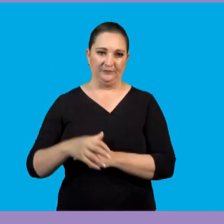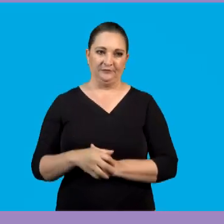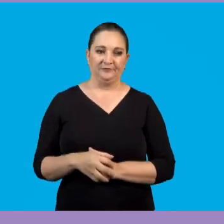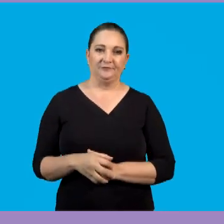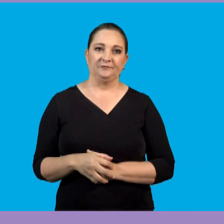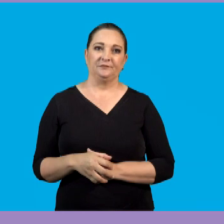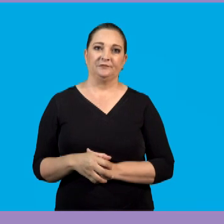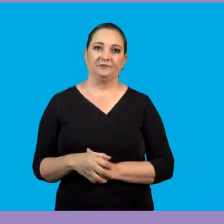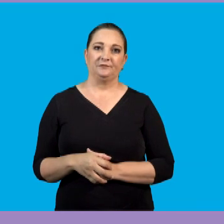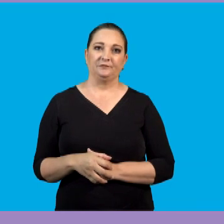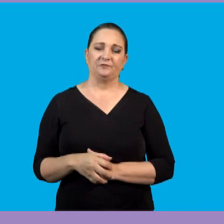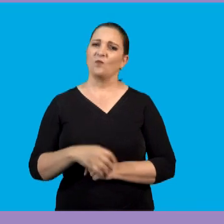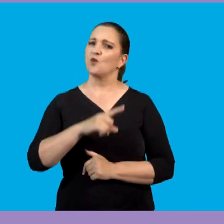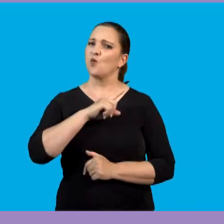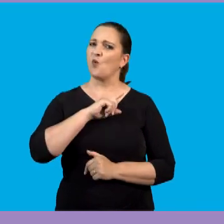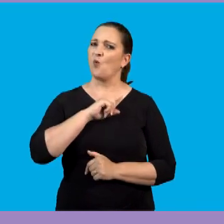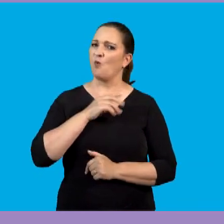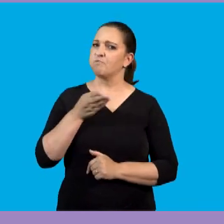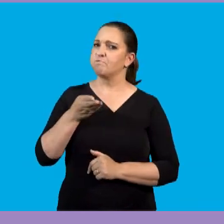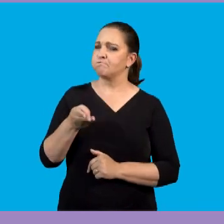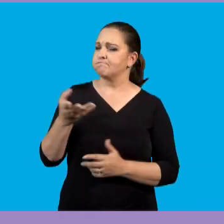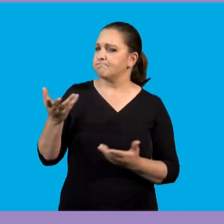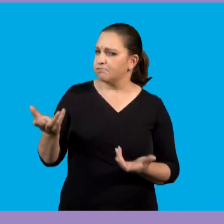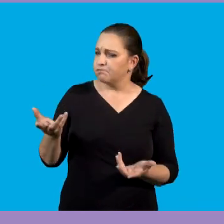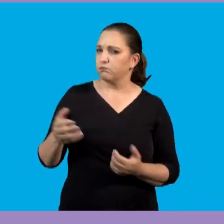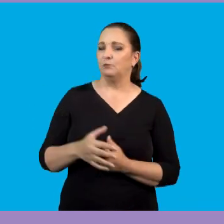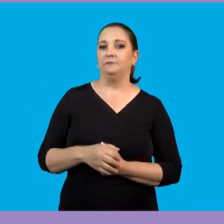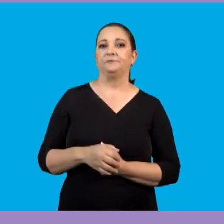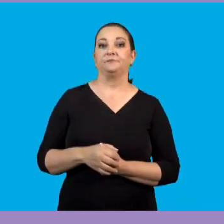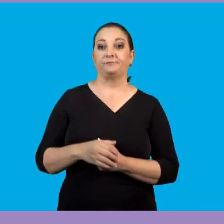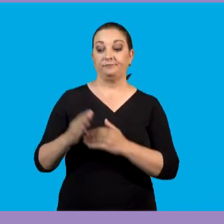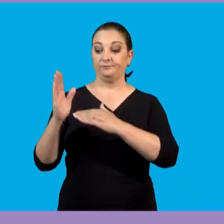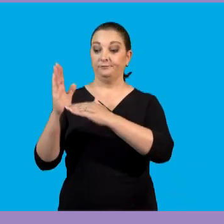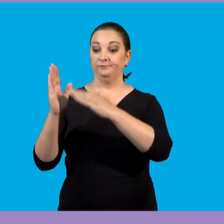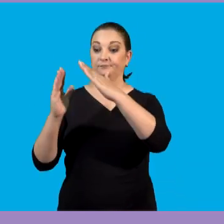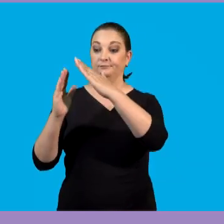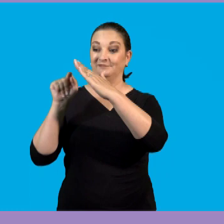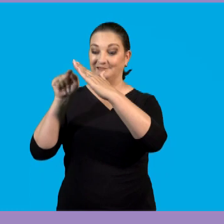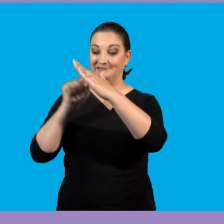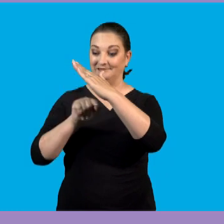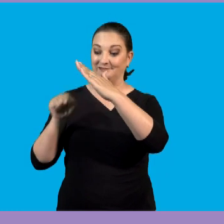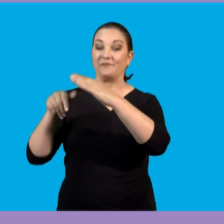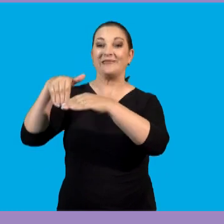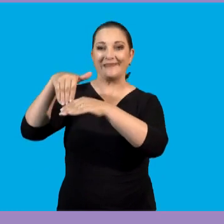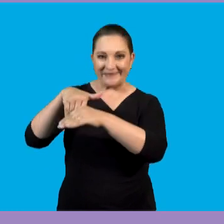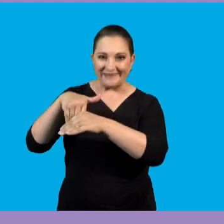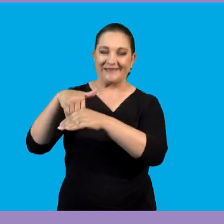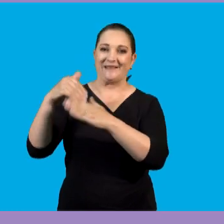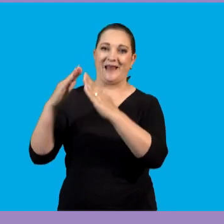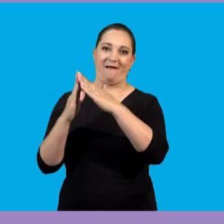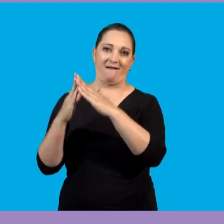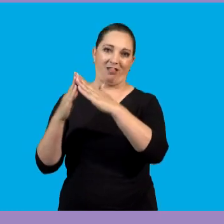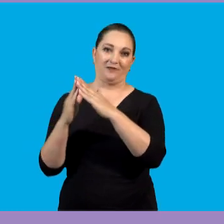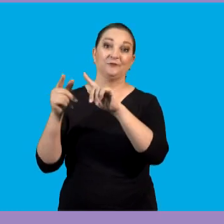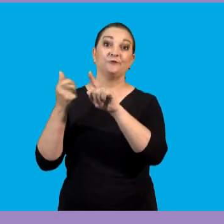180 degrees. And the reason for this is that they are interior angles